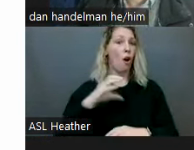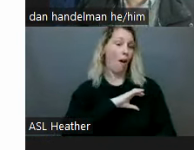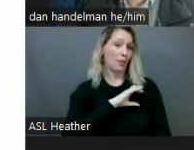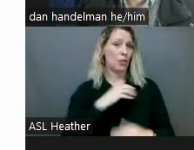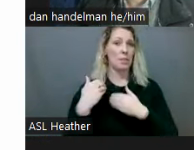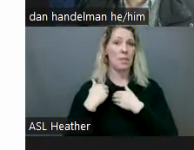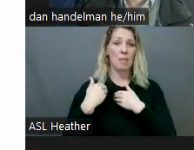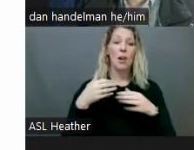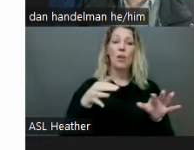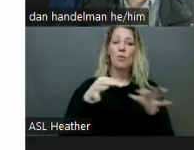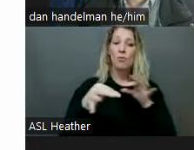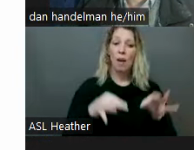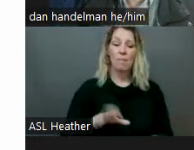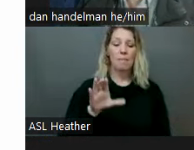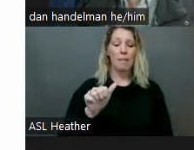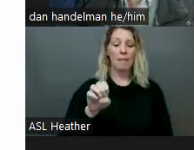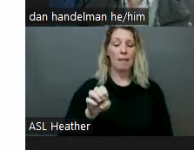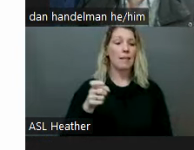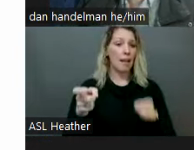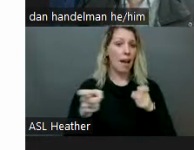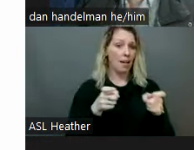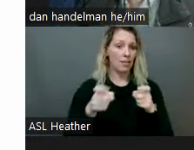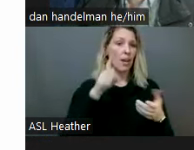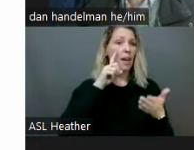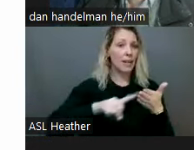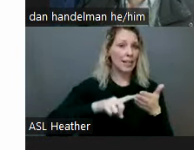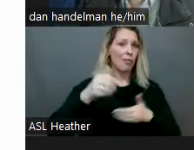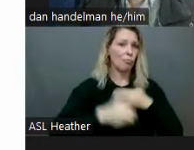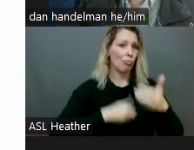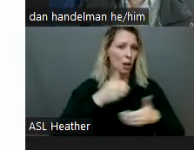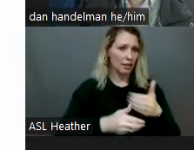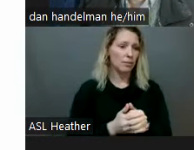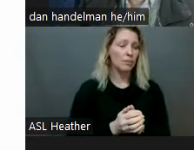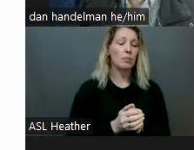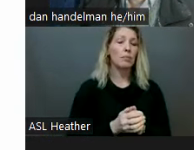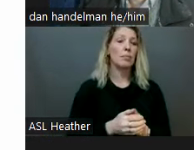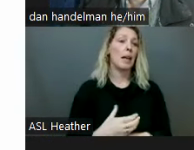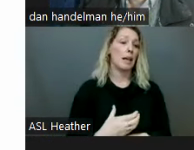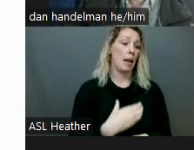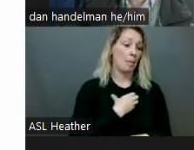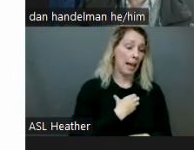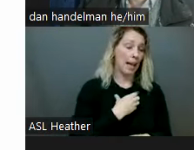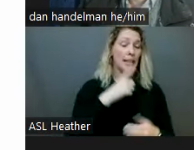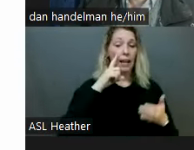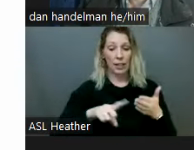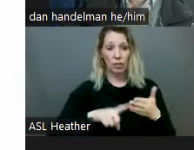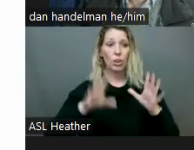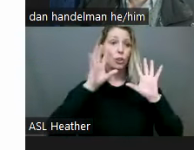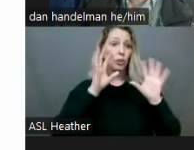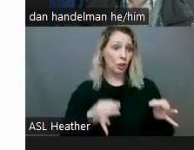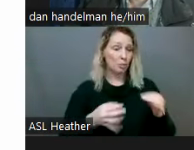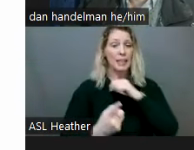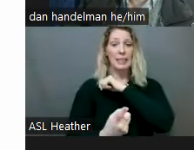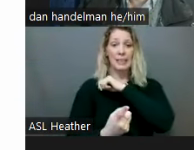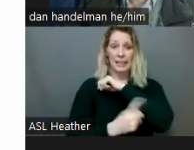to describe case handling and investigate processes, complaint, investigation, determination,